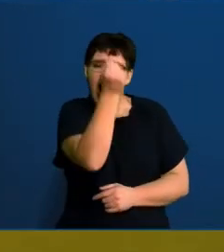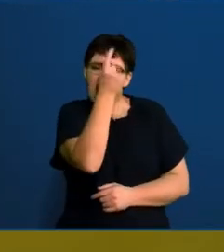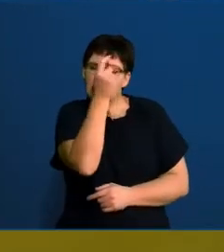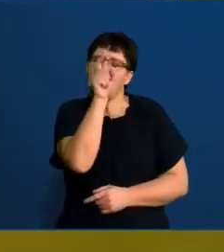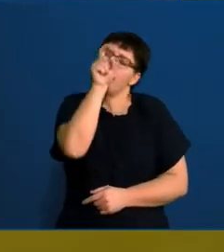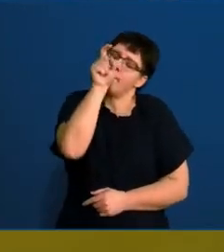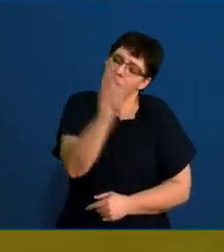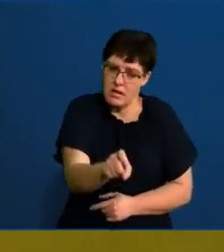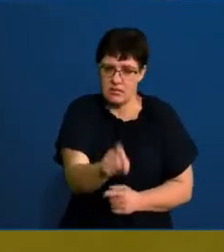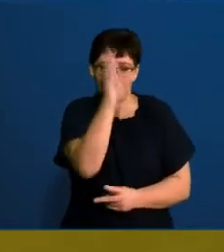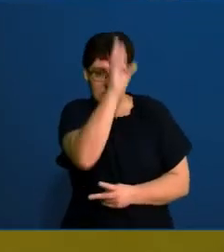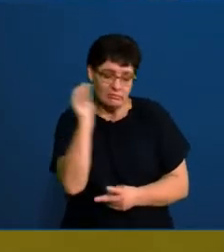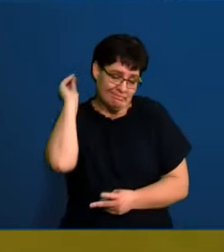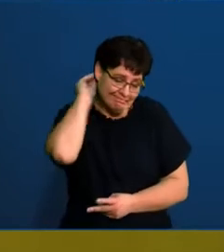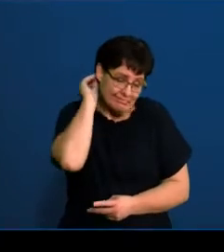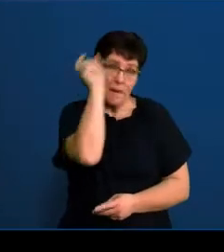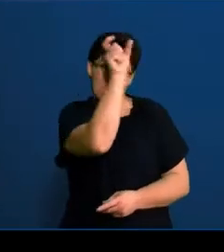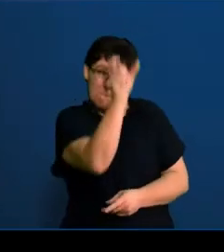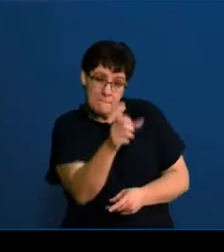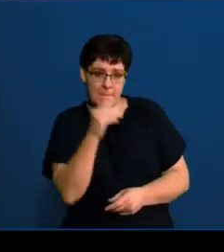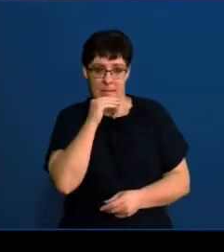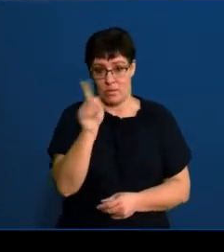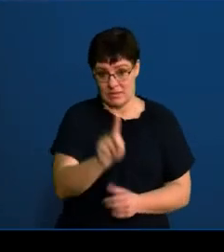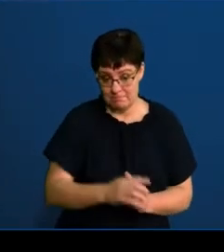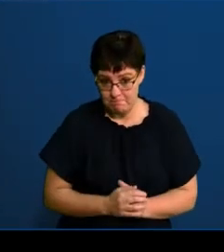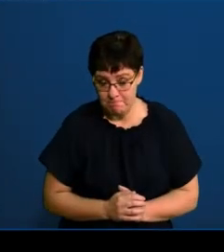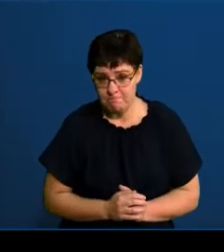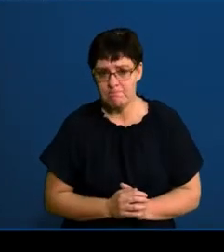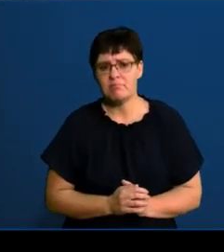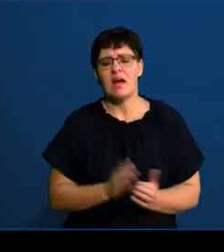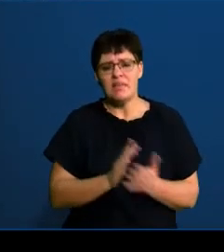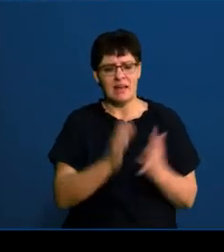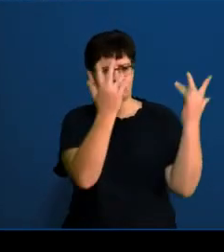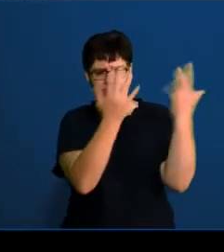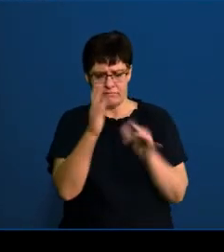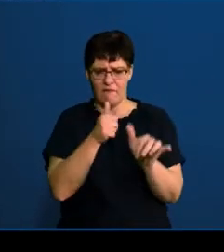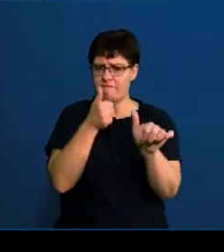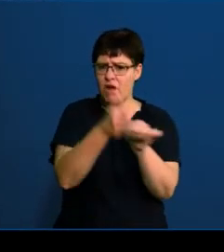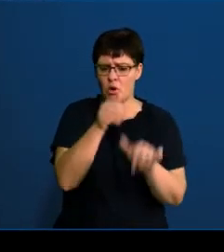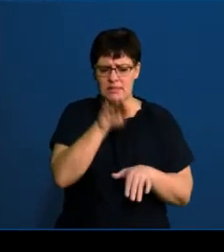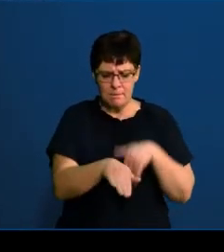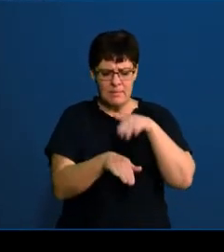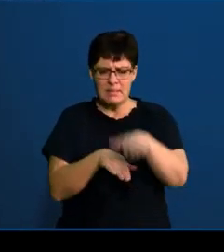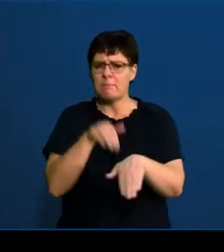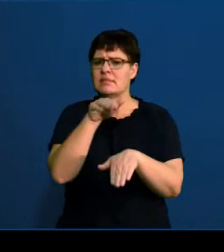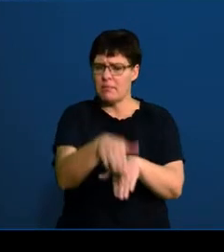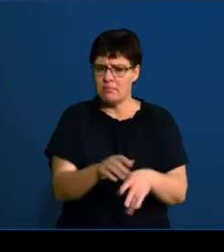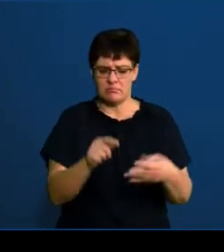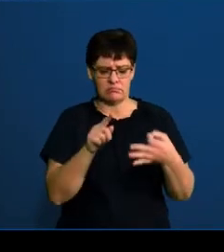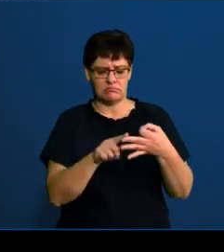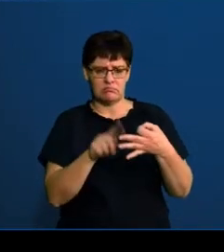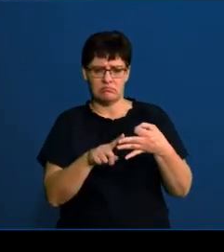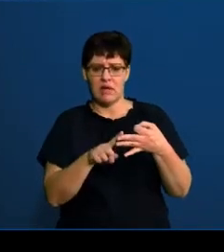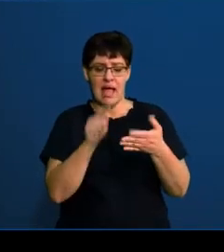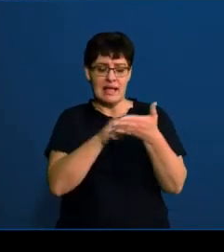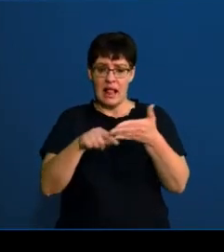that you remember these different terms. And the steps to follow for different calculations. When you use your calculator to